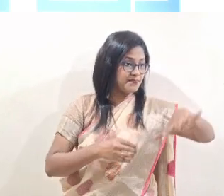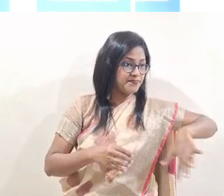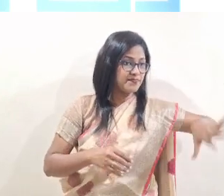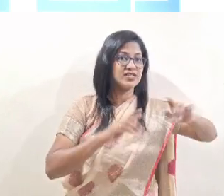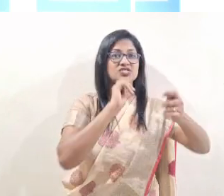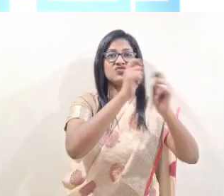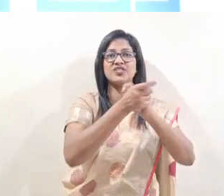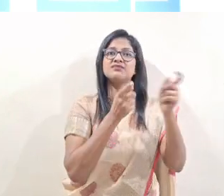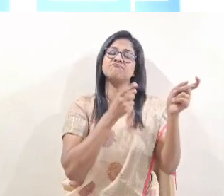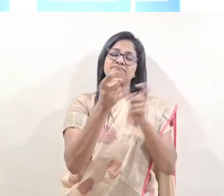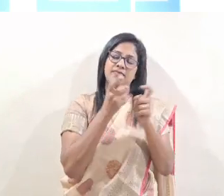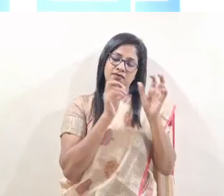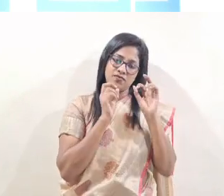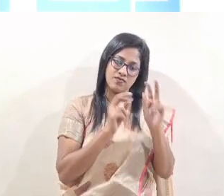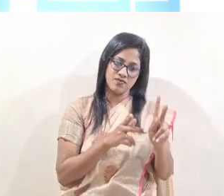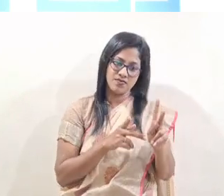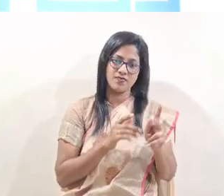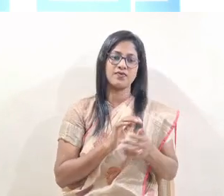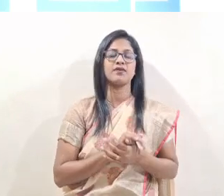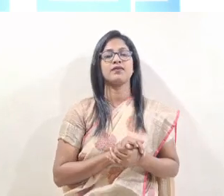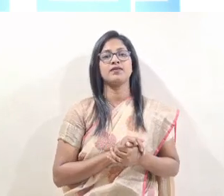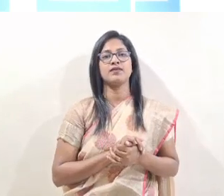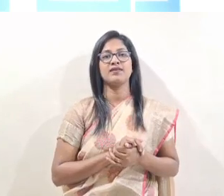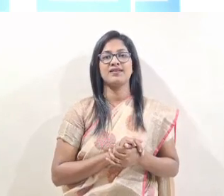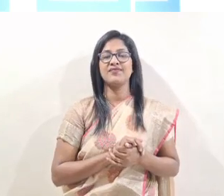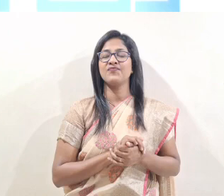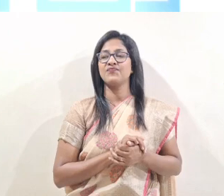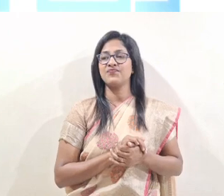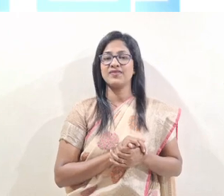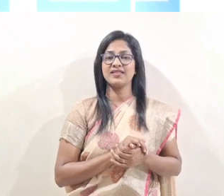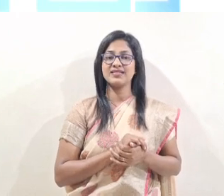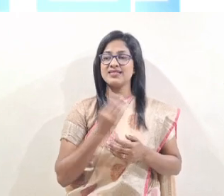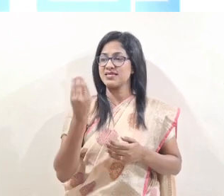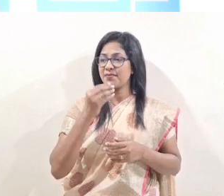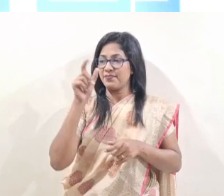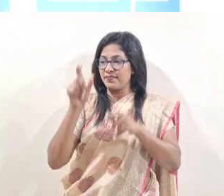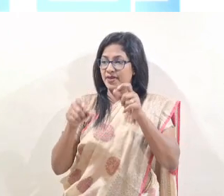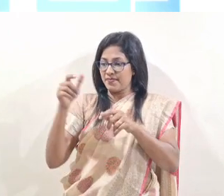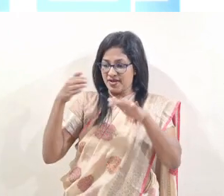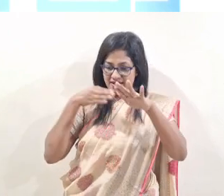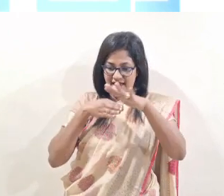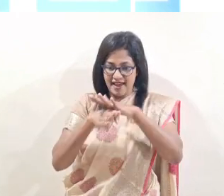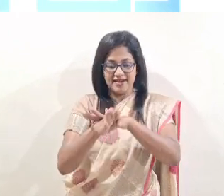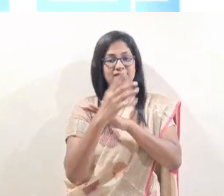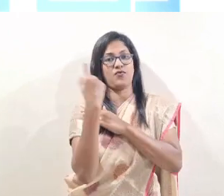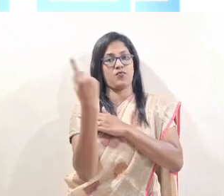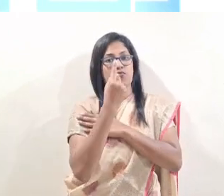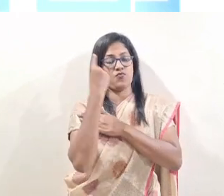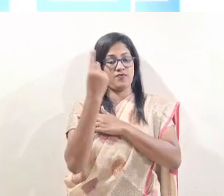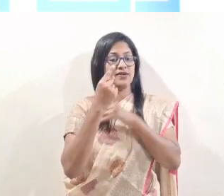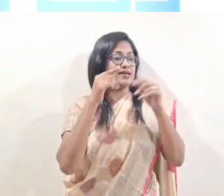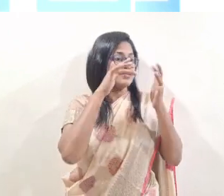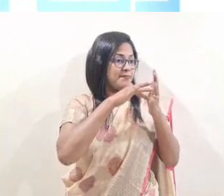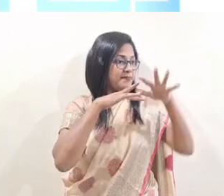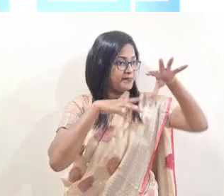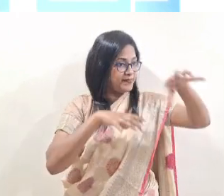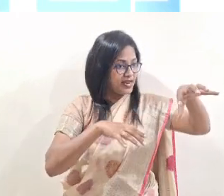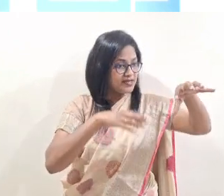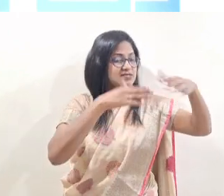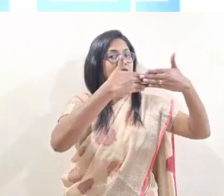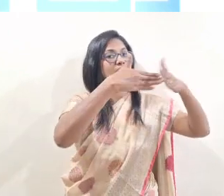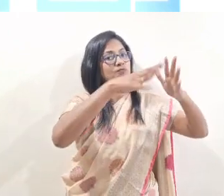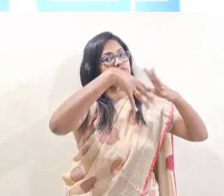So we managed, like, make some entries where people enter only and make some where people exit only, make